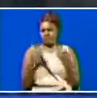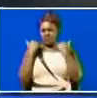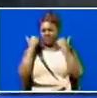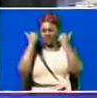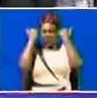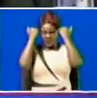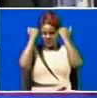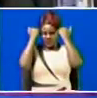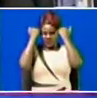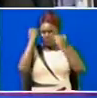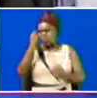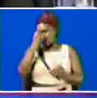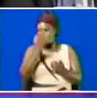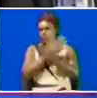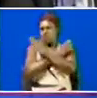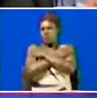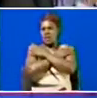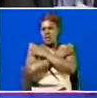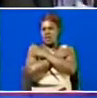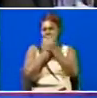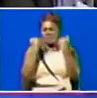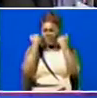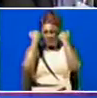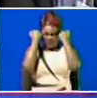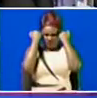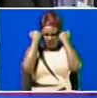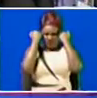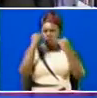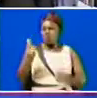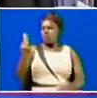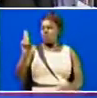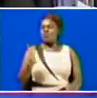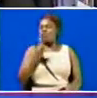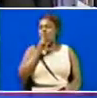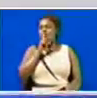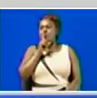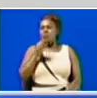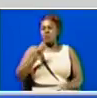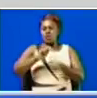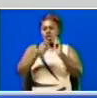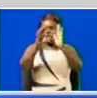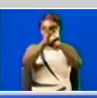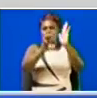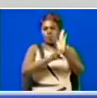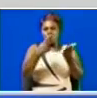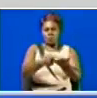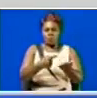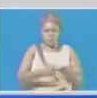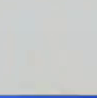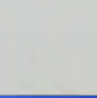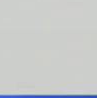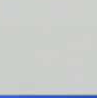lot, with key Ruto allies now tensed by Kenyatta's silence on the ongoing referendum debate to slash